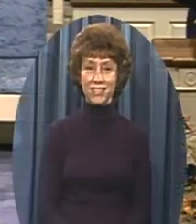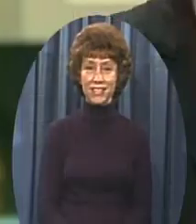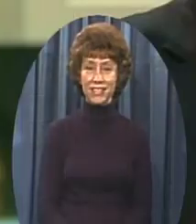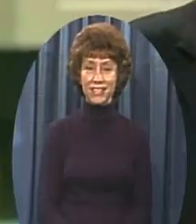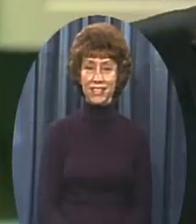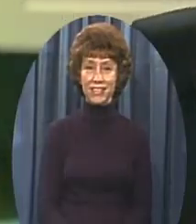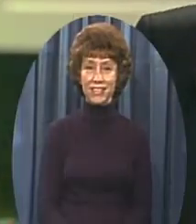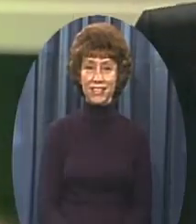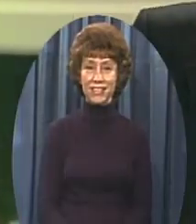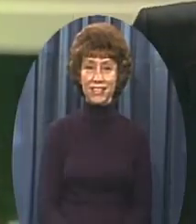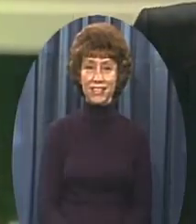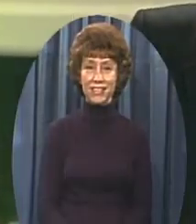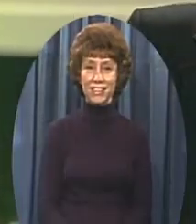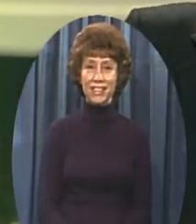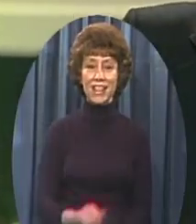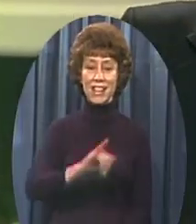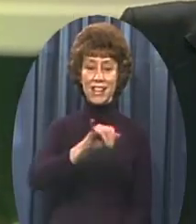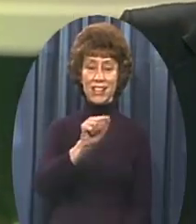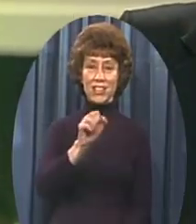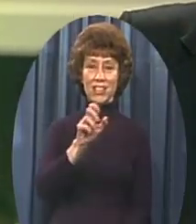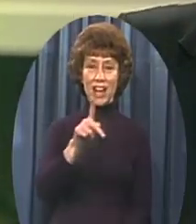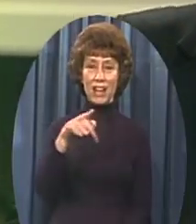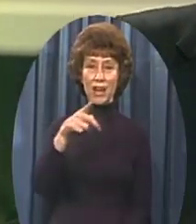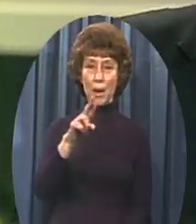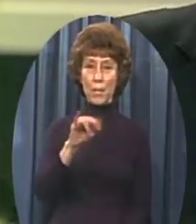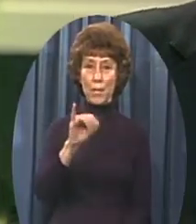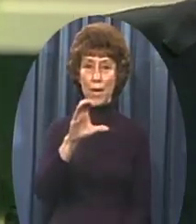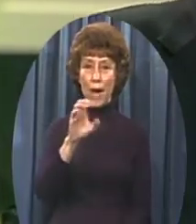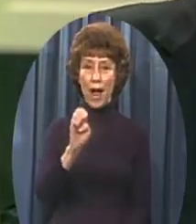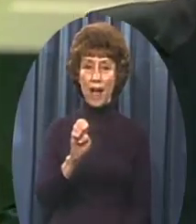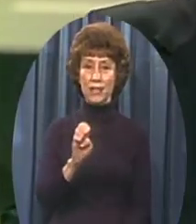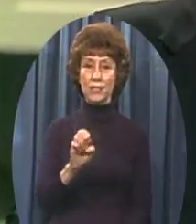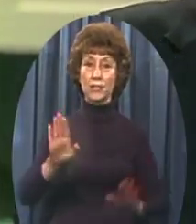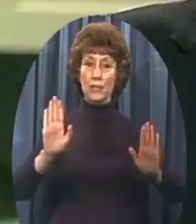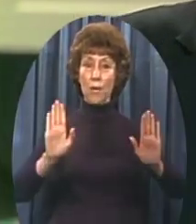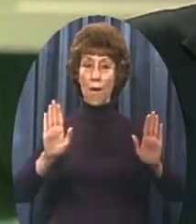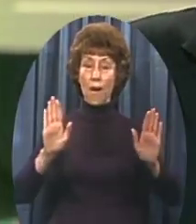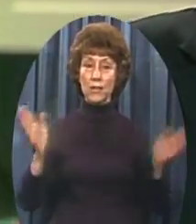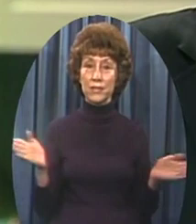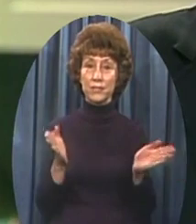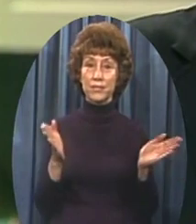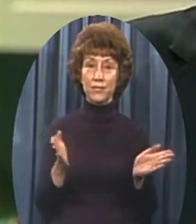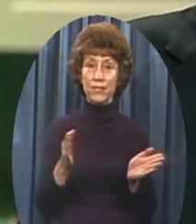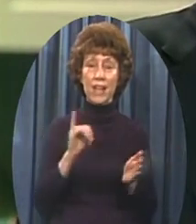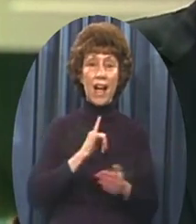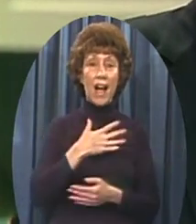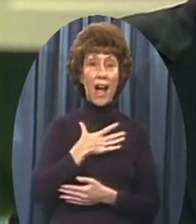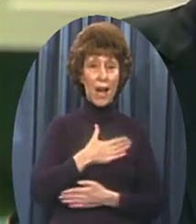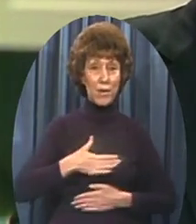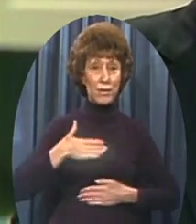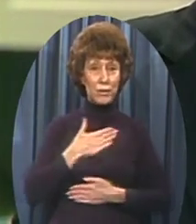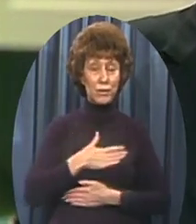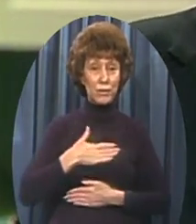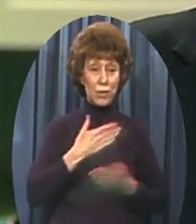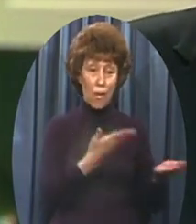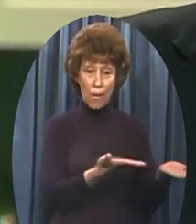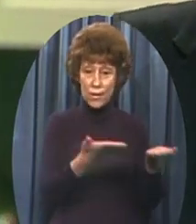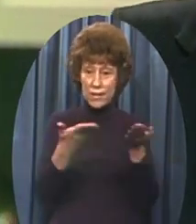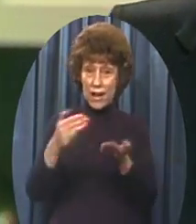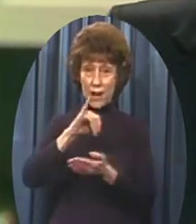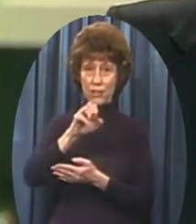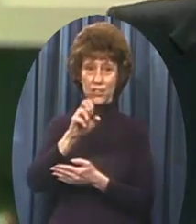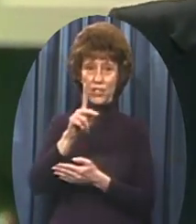Mr. Jack Price. Oh, boy, what an uplift. If I could just carry Jack along to sing that to me now, but once a